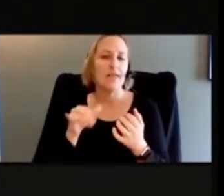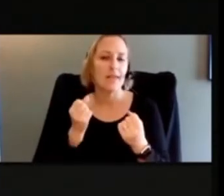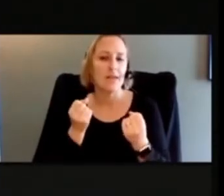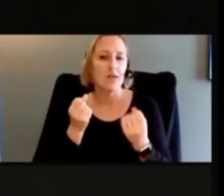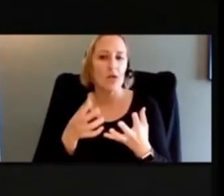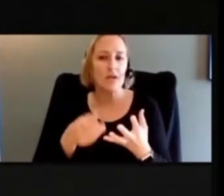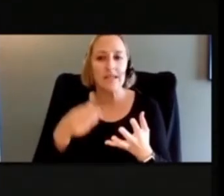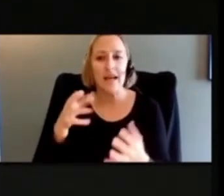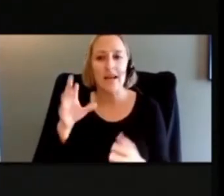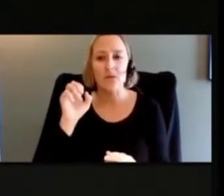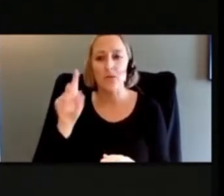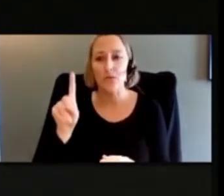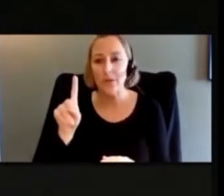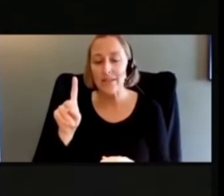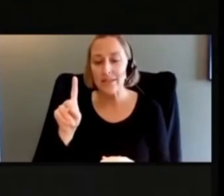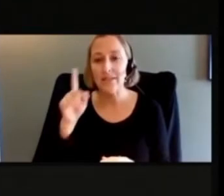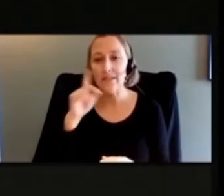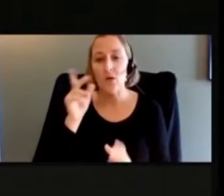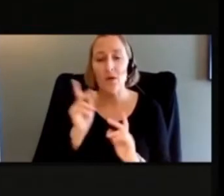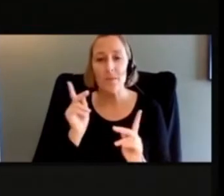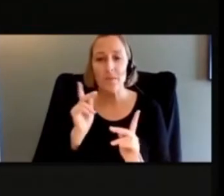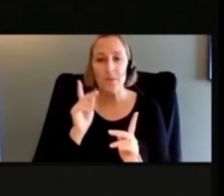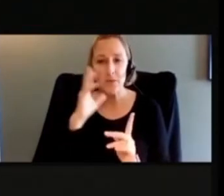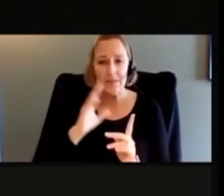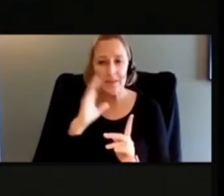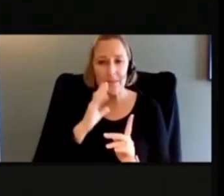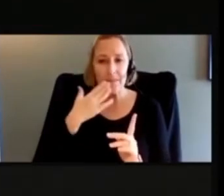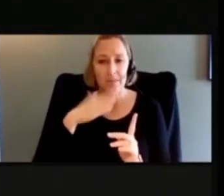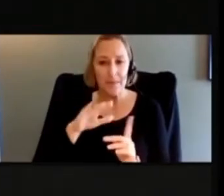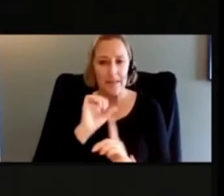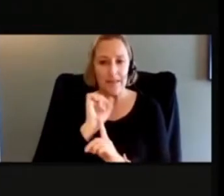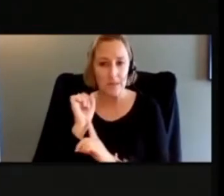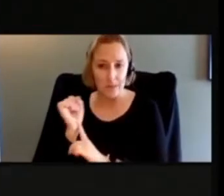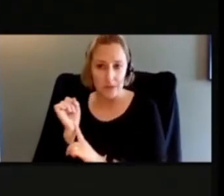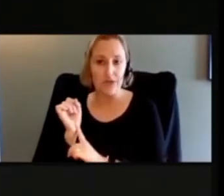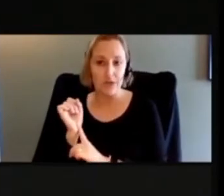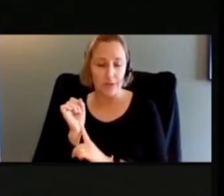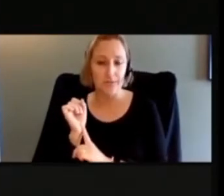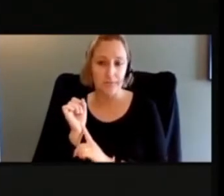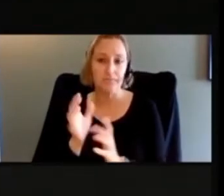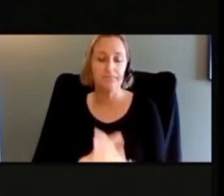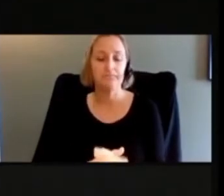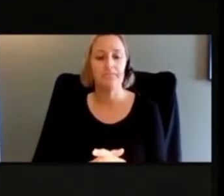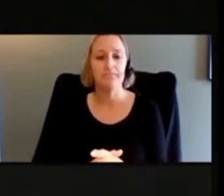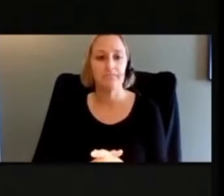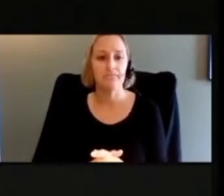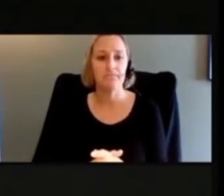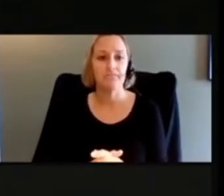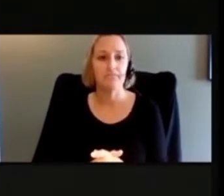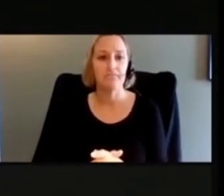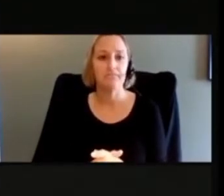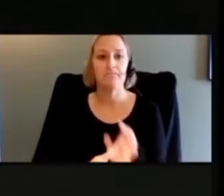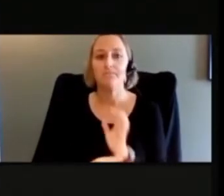only exposure to ACEs, but being able to address them in a timely manner. Next slide, please.